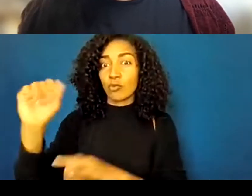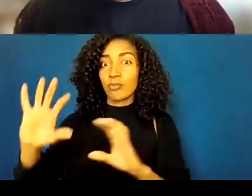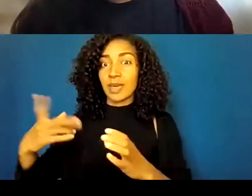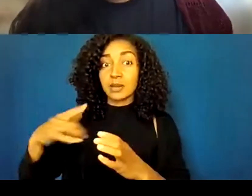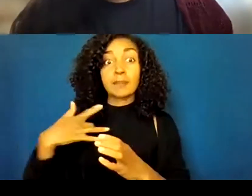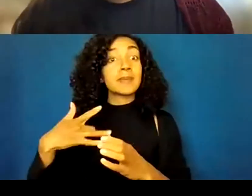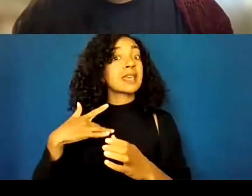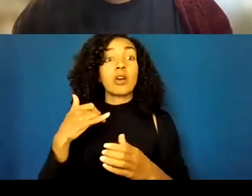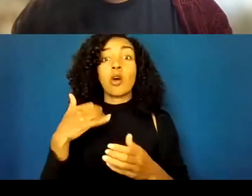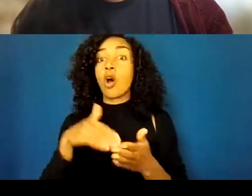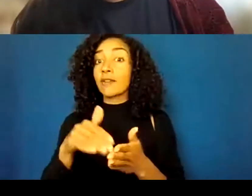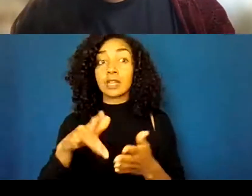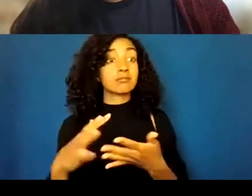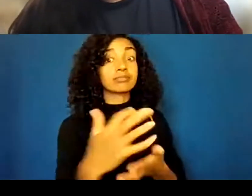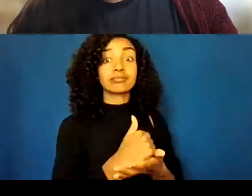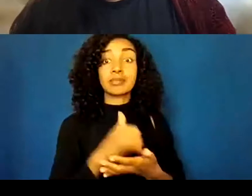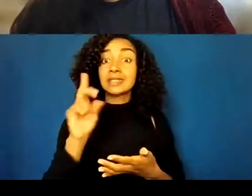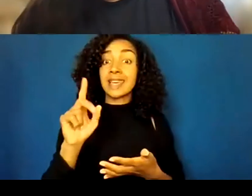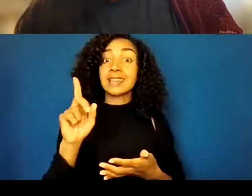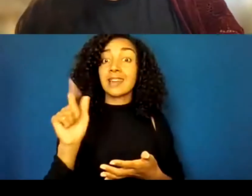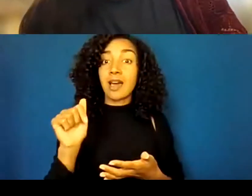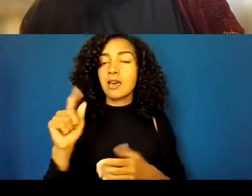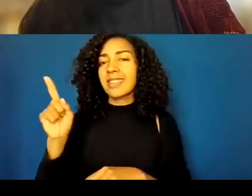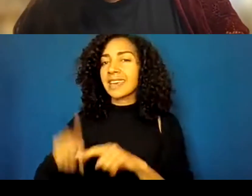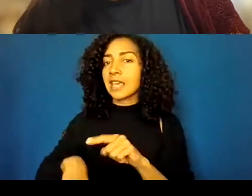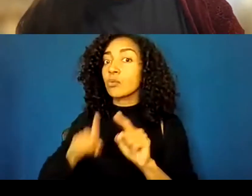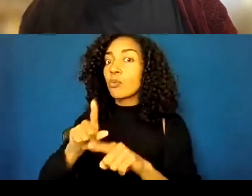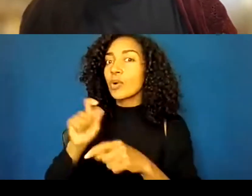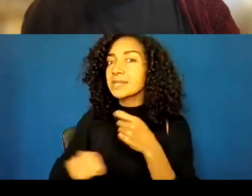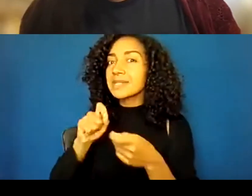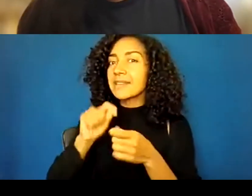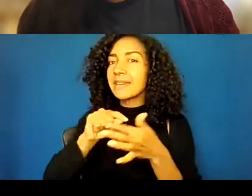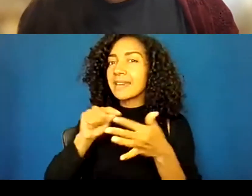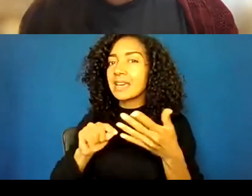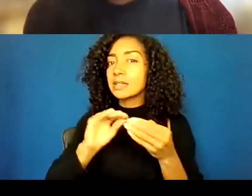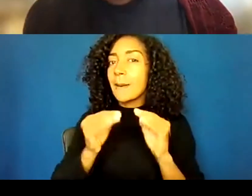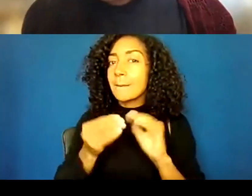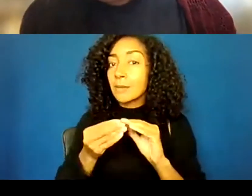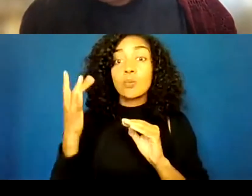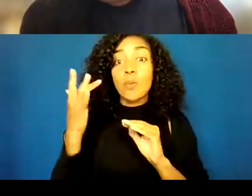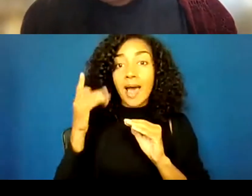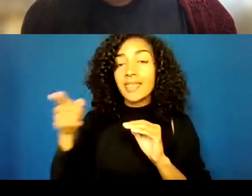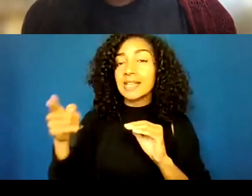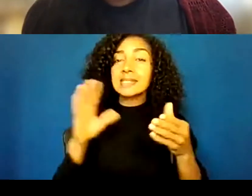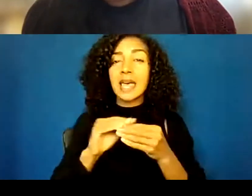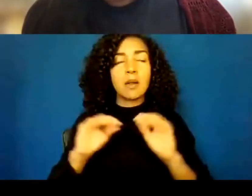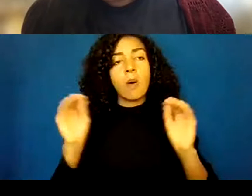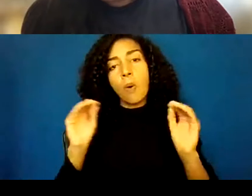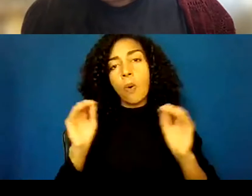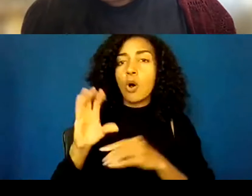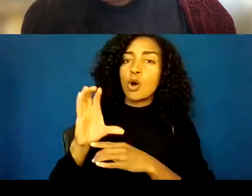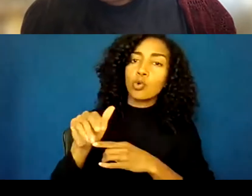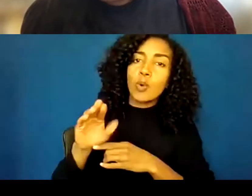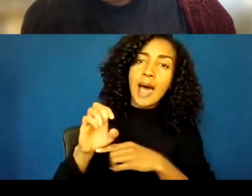they collect that data, they can't report certain numbers because they said there wasn't a crime committed or there wasn't